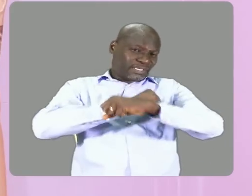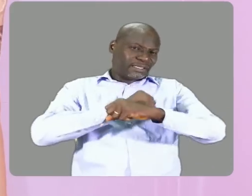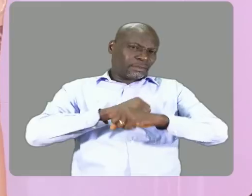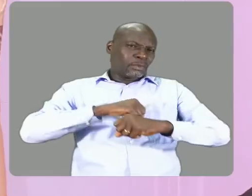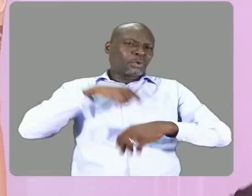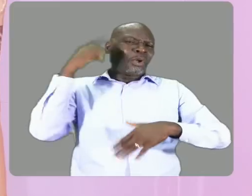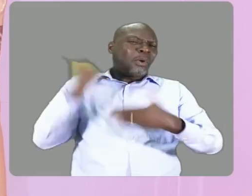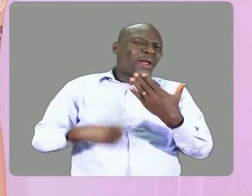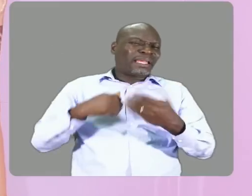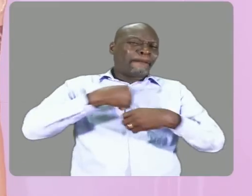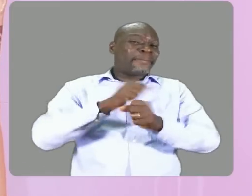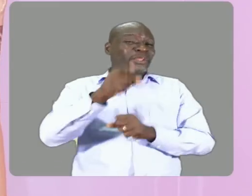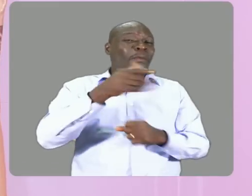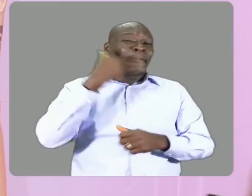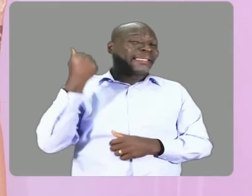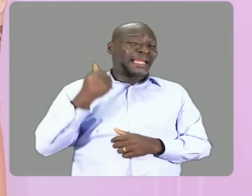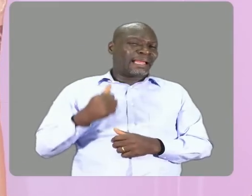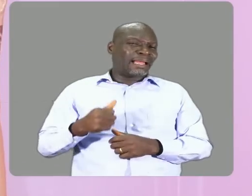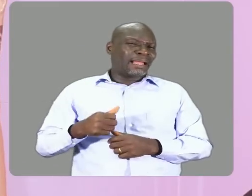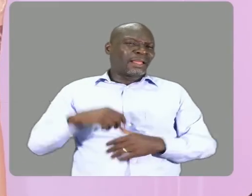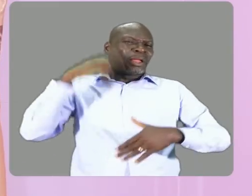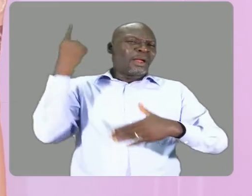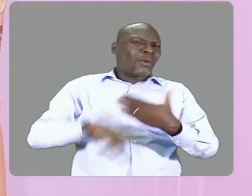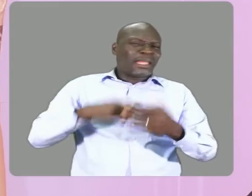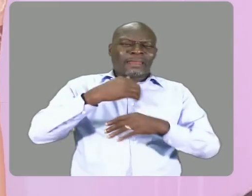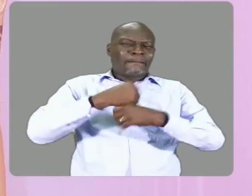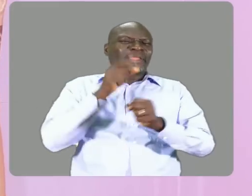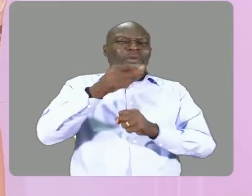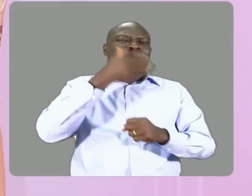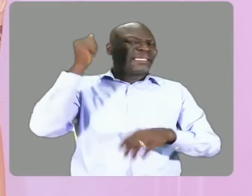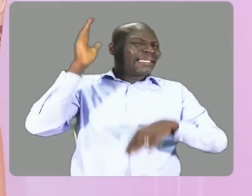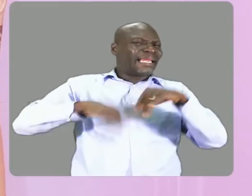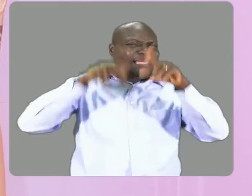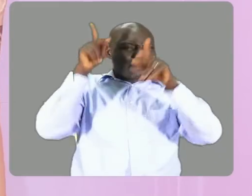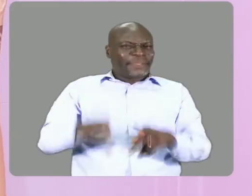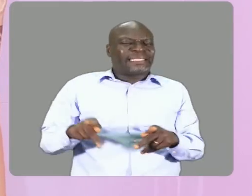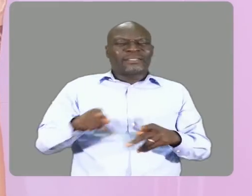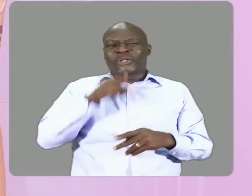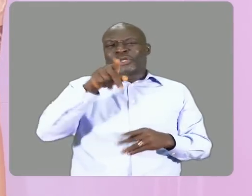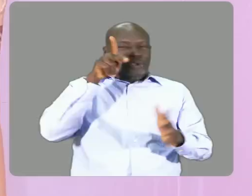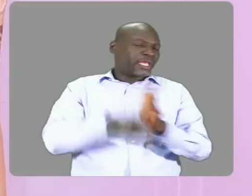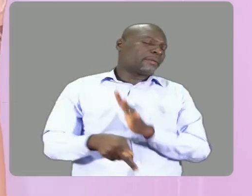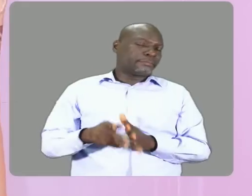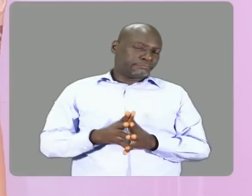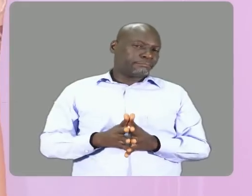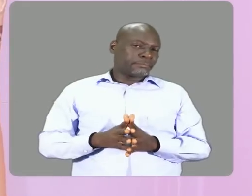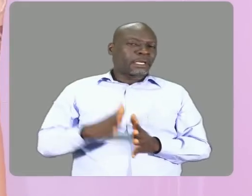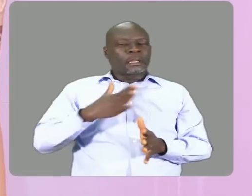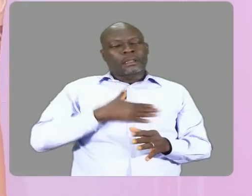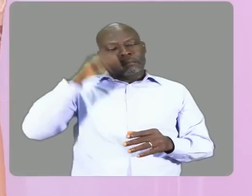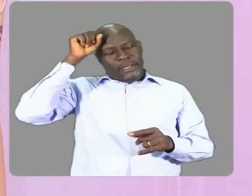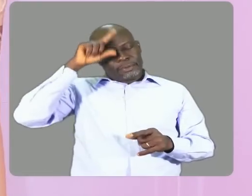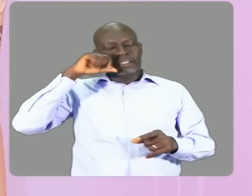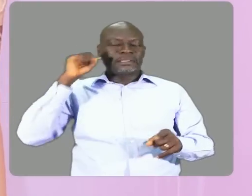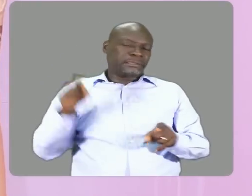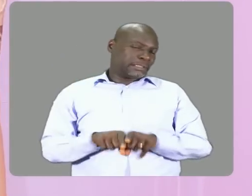be na ma wo ye better ede be na ma wo aye papa eche wo nipa na uyi no nkwa ato adwene no me da papa e